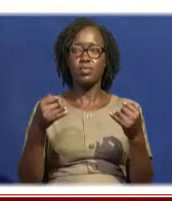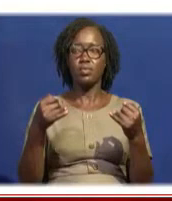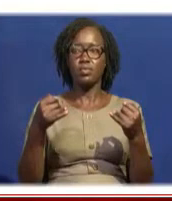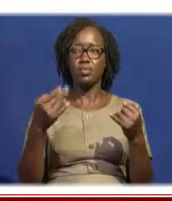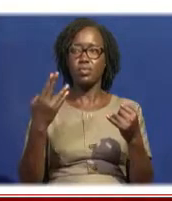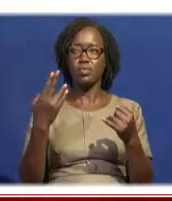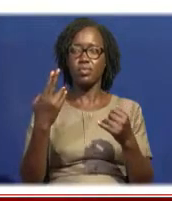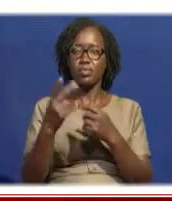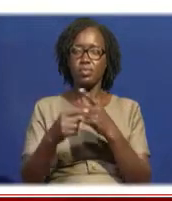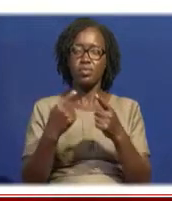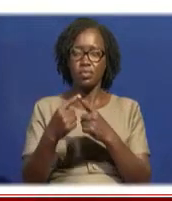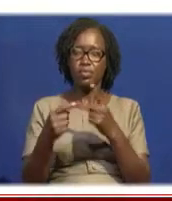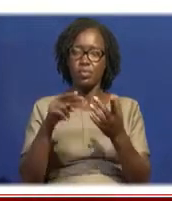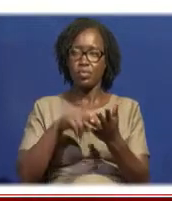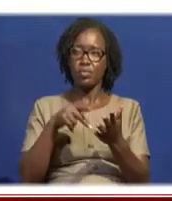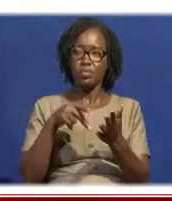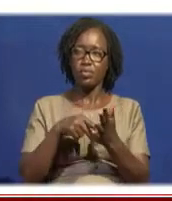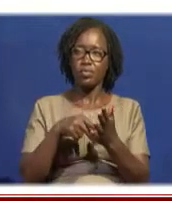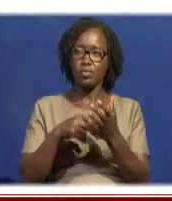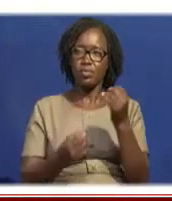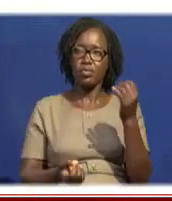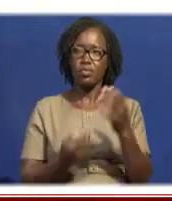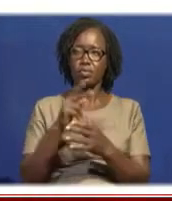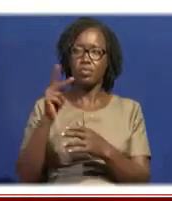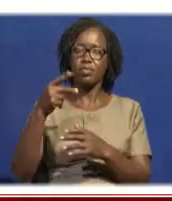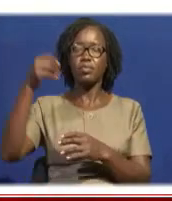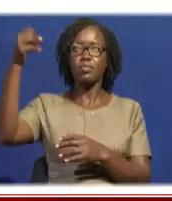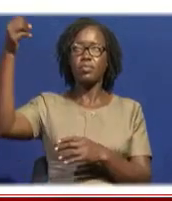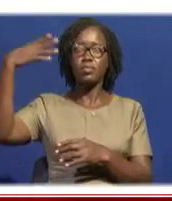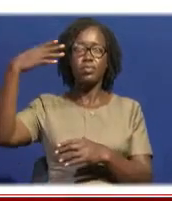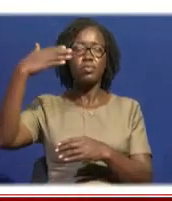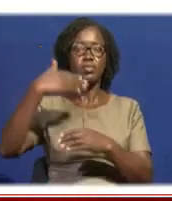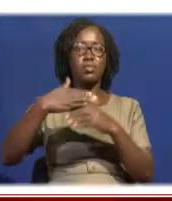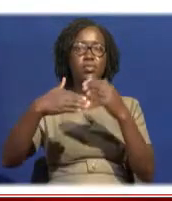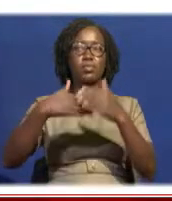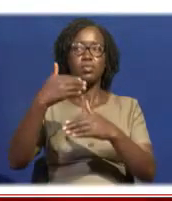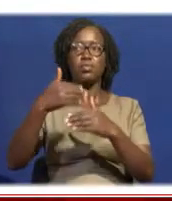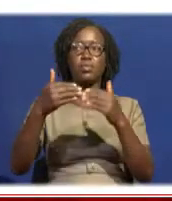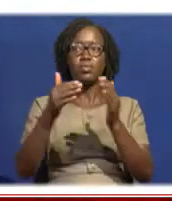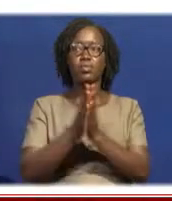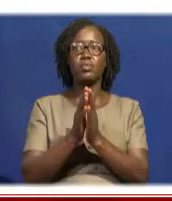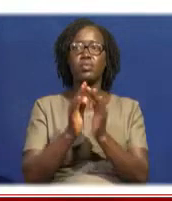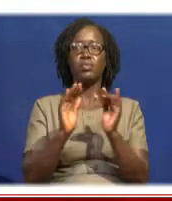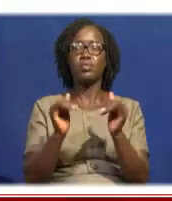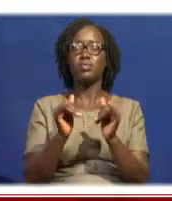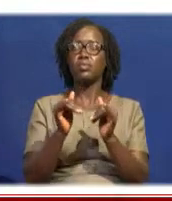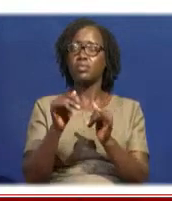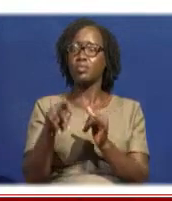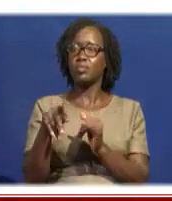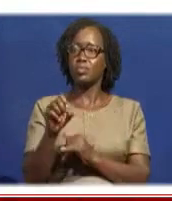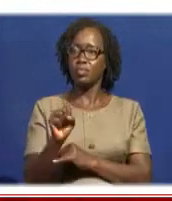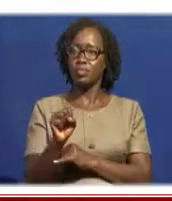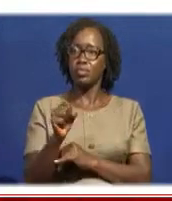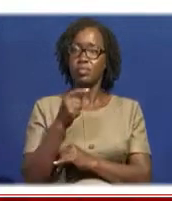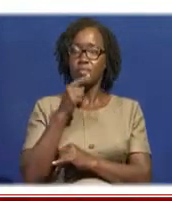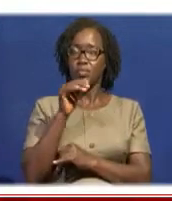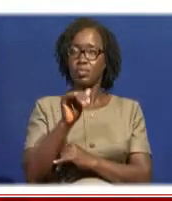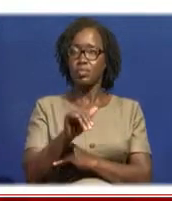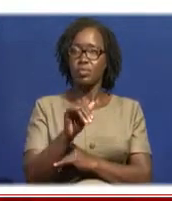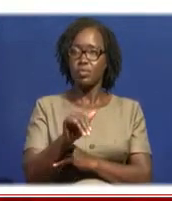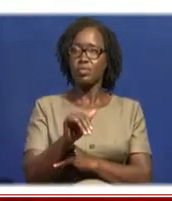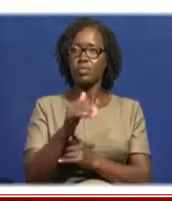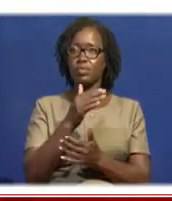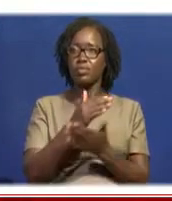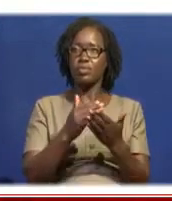four-year project will be rolled out using Kenya Power Infrastructure. Broadcasting Principal Secretary Edward Kisiang’ani says this